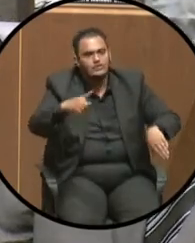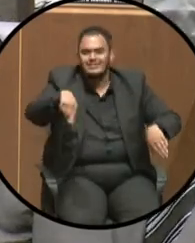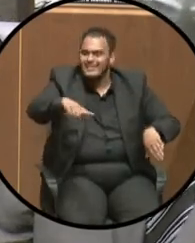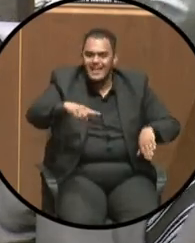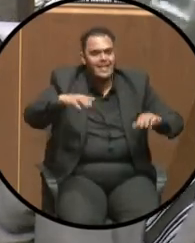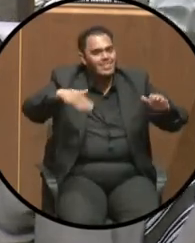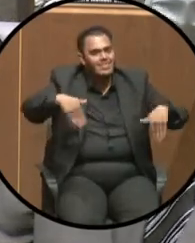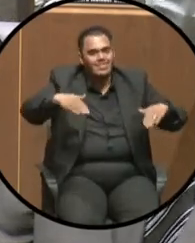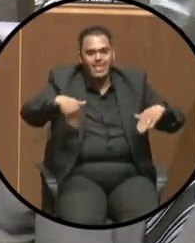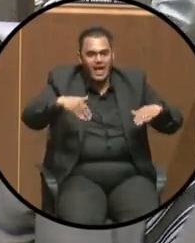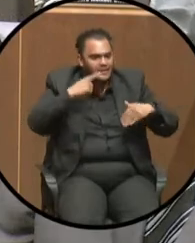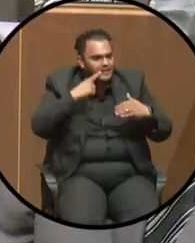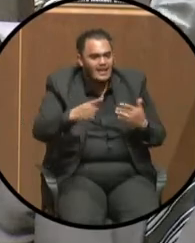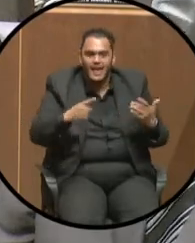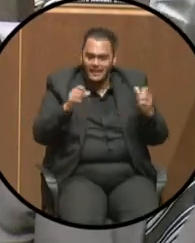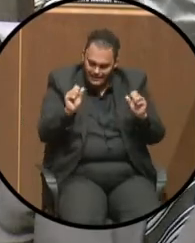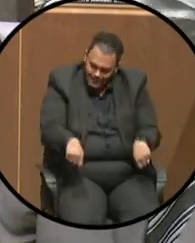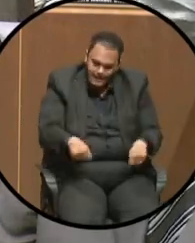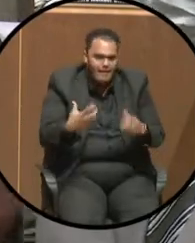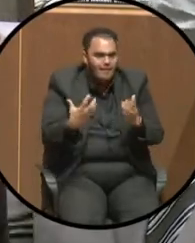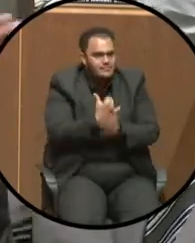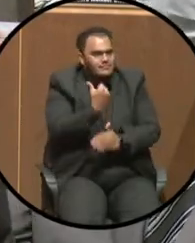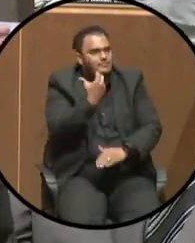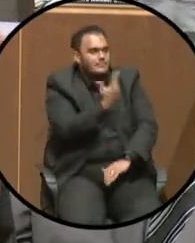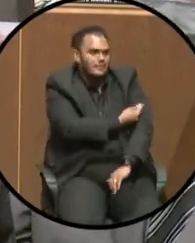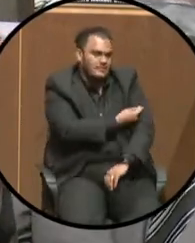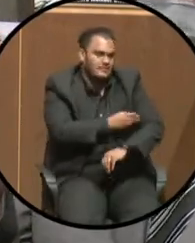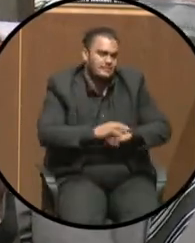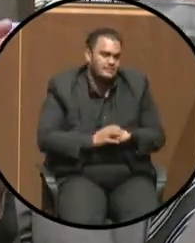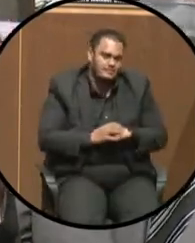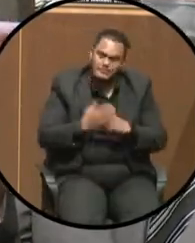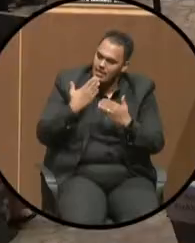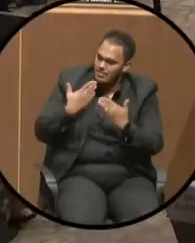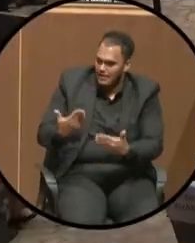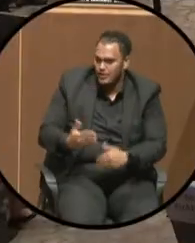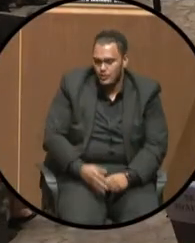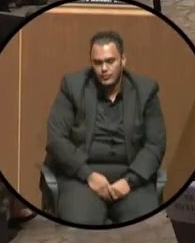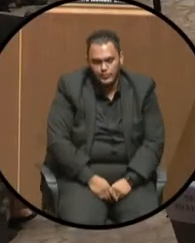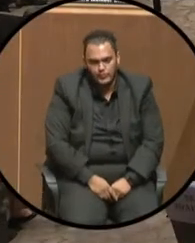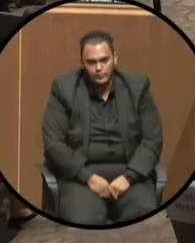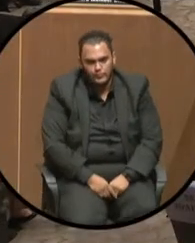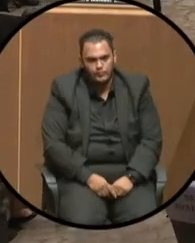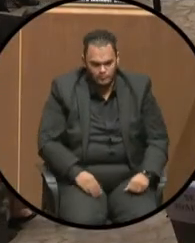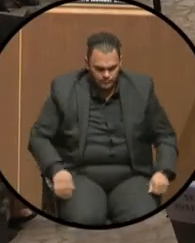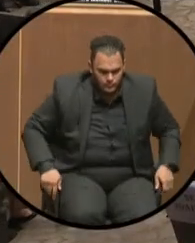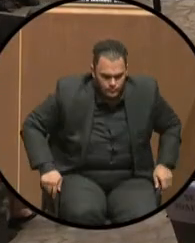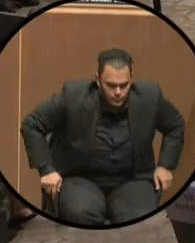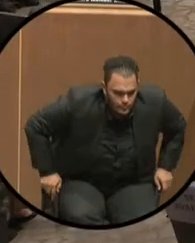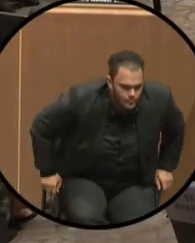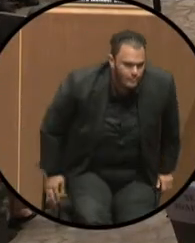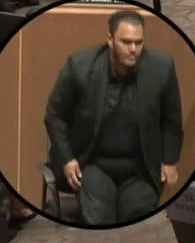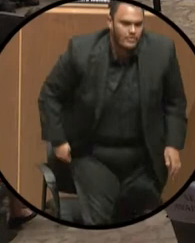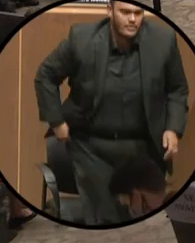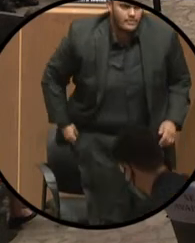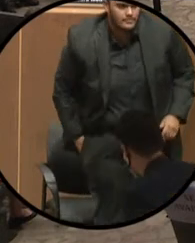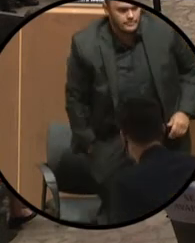eligible to receive the vaccine. Thank you. Thank you. Number